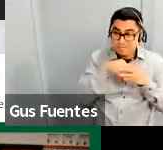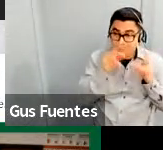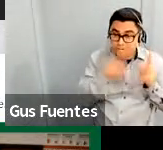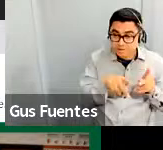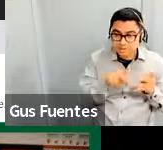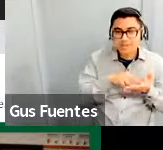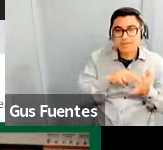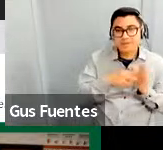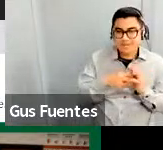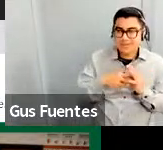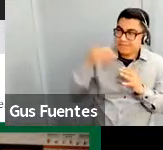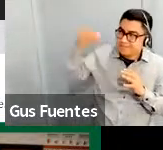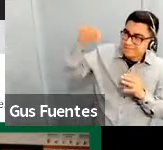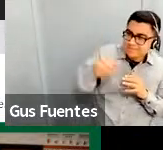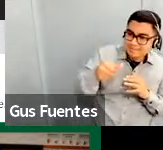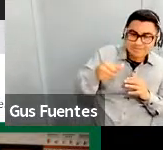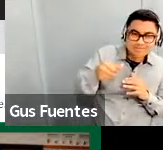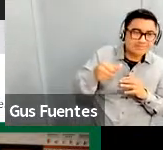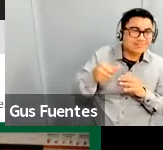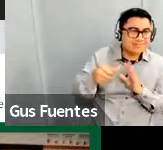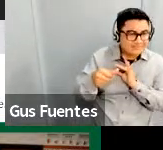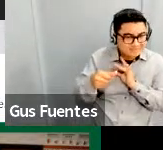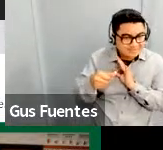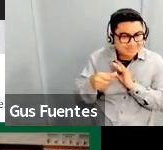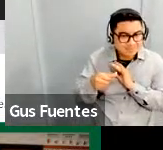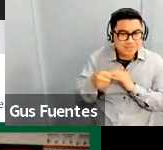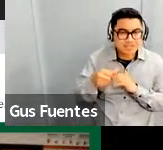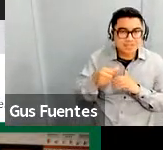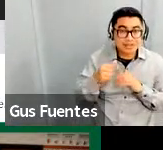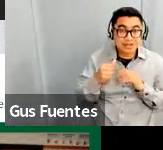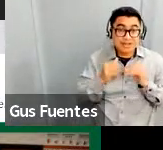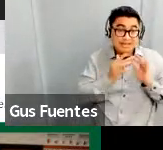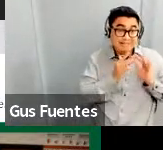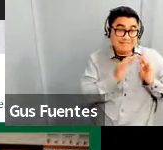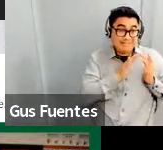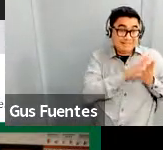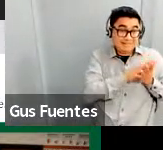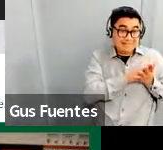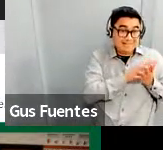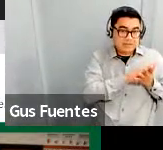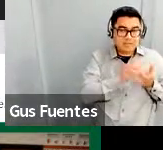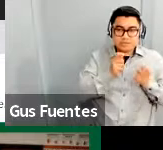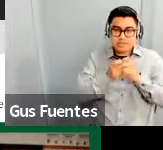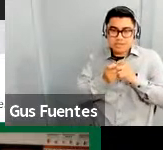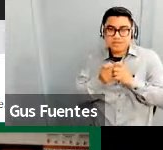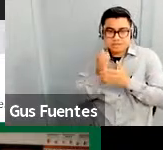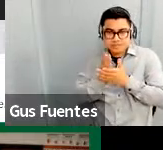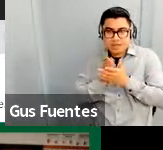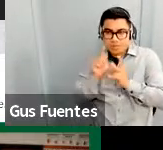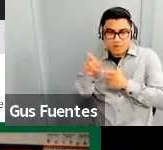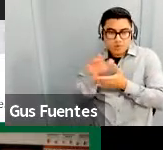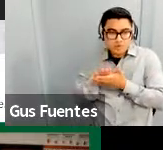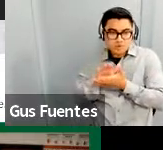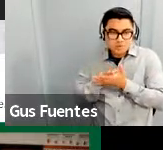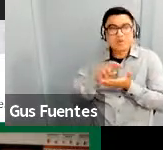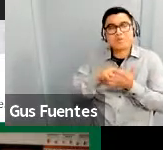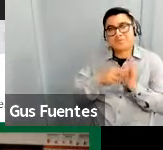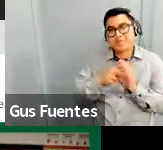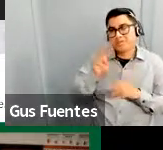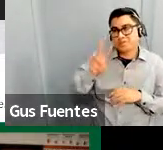getting a grant. We moved from distance learning to in-person instruction. We're getting grant funds of a little over $2